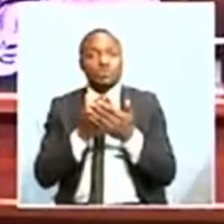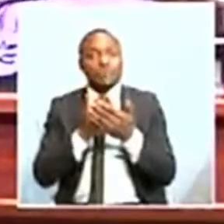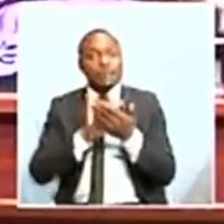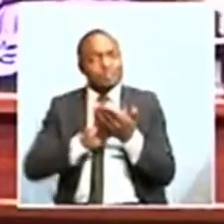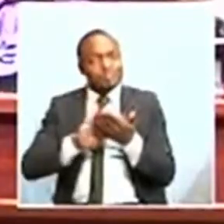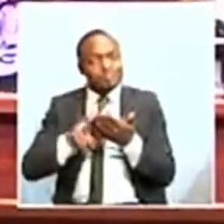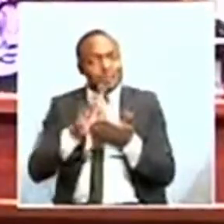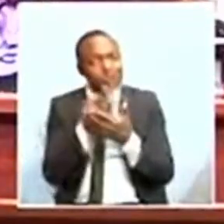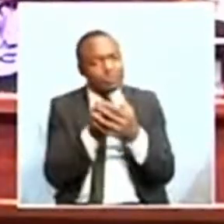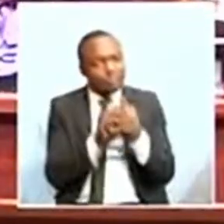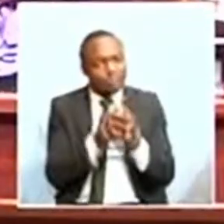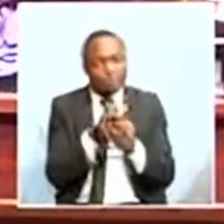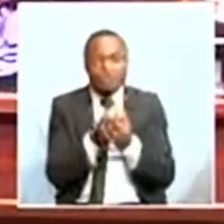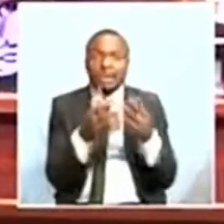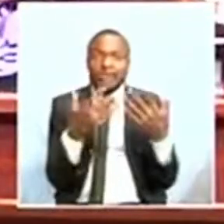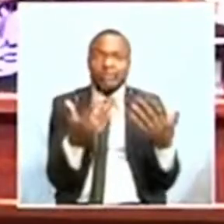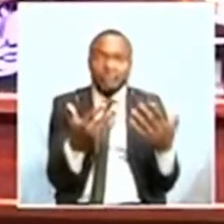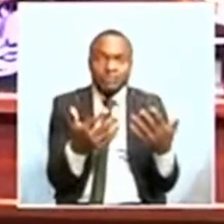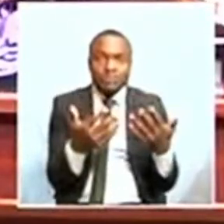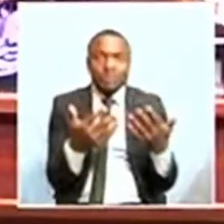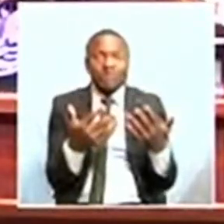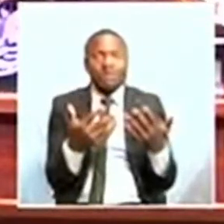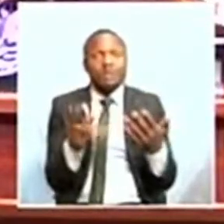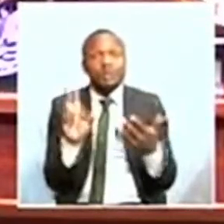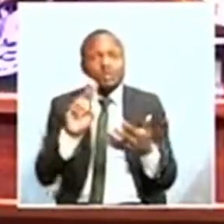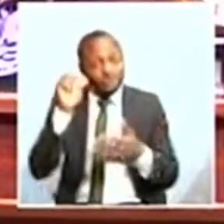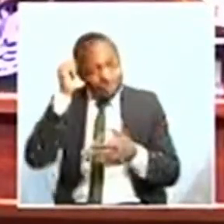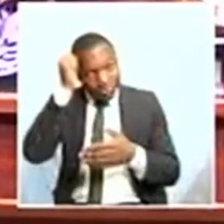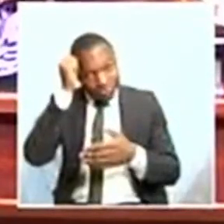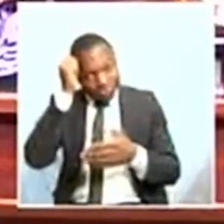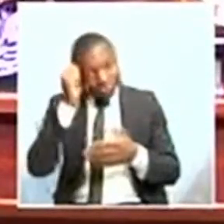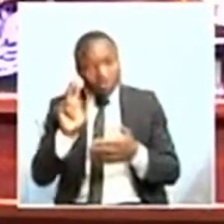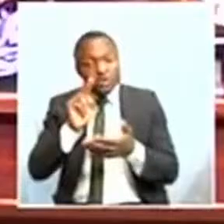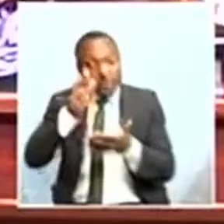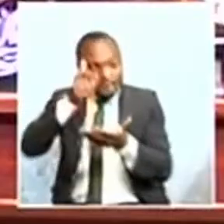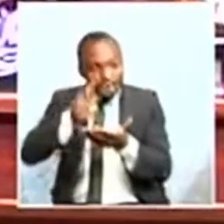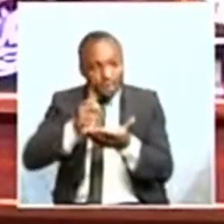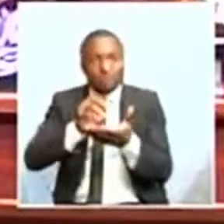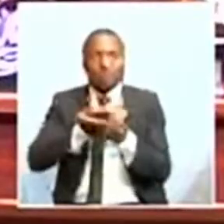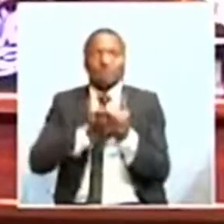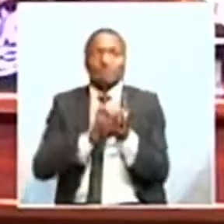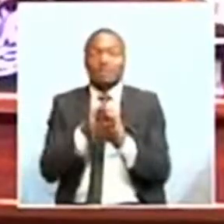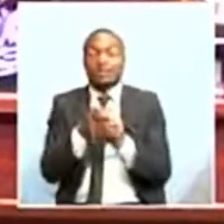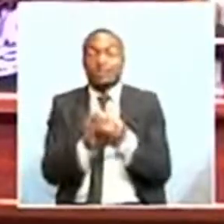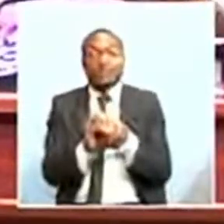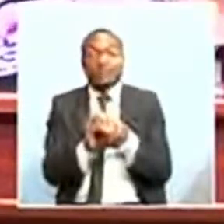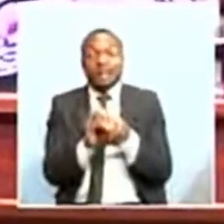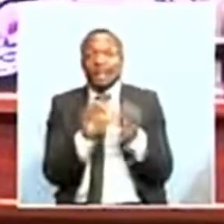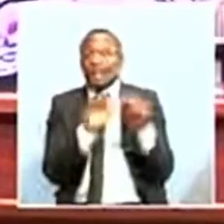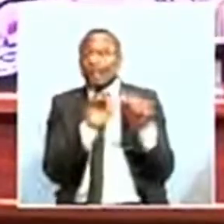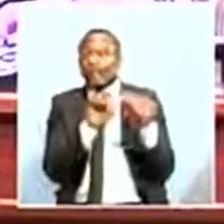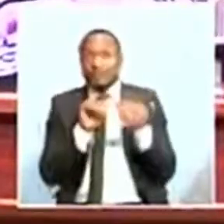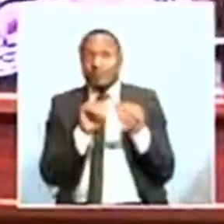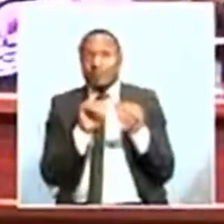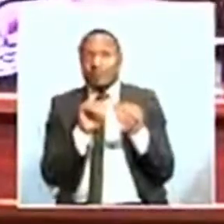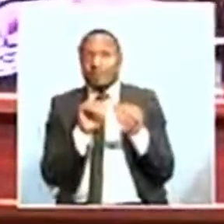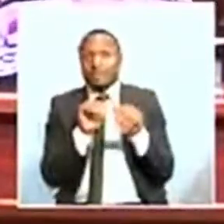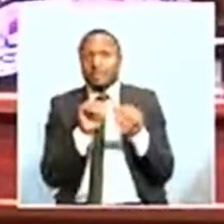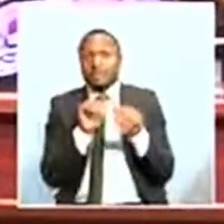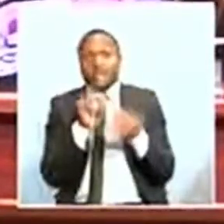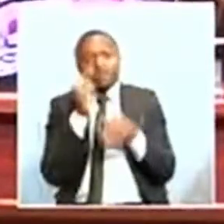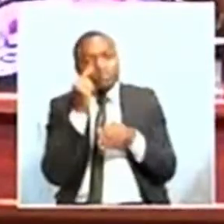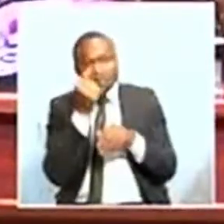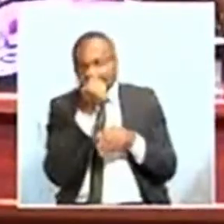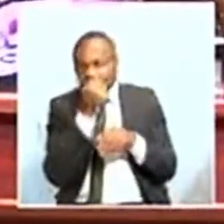with soap and water, or use hand sanitizers. Avoid touching your face, especially your